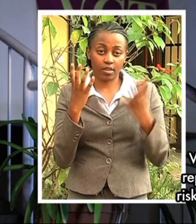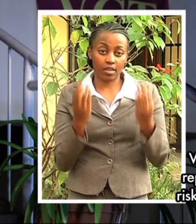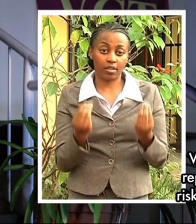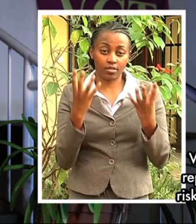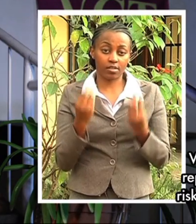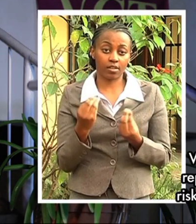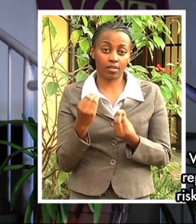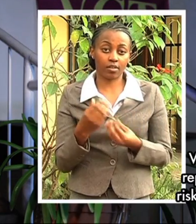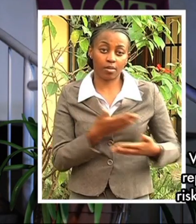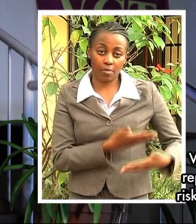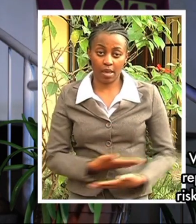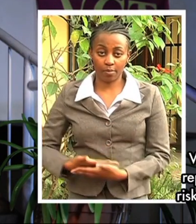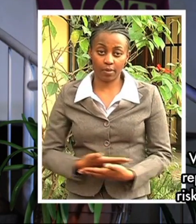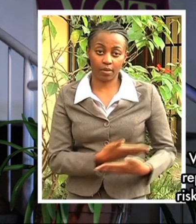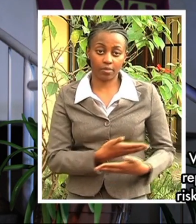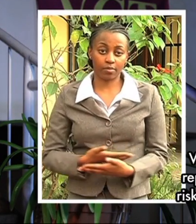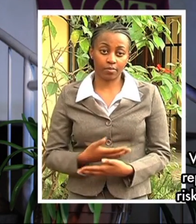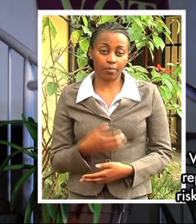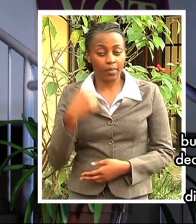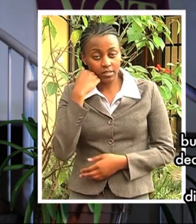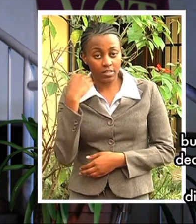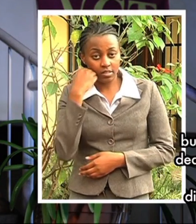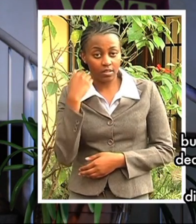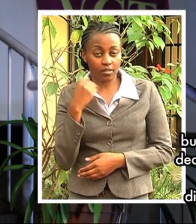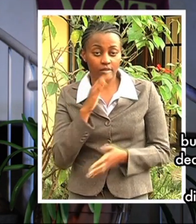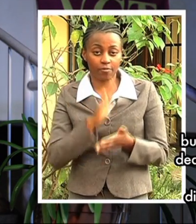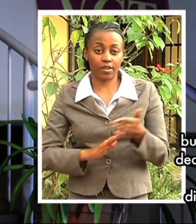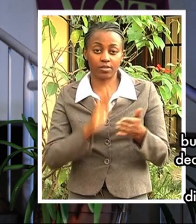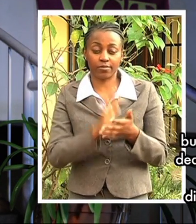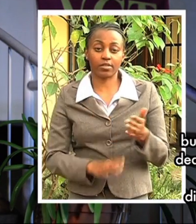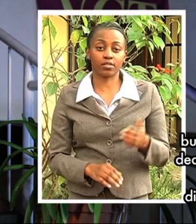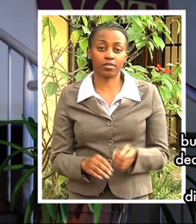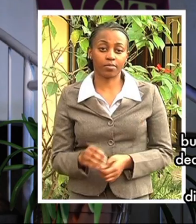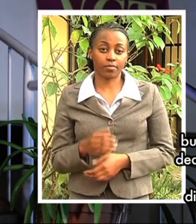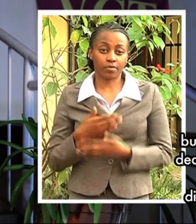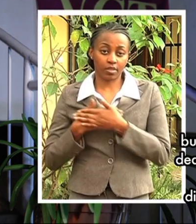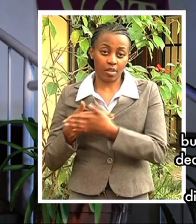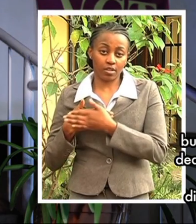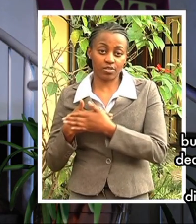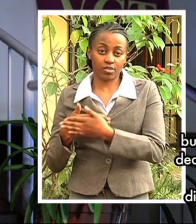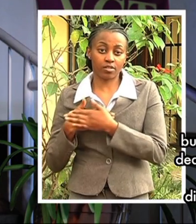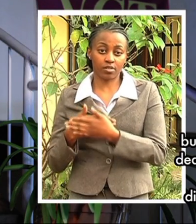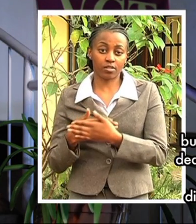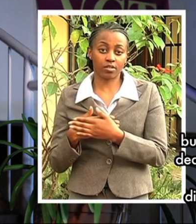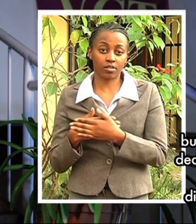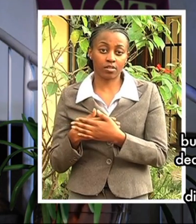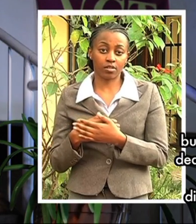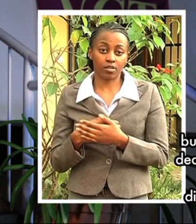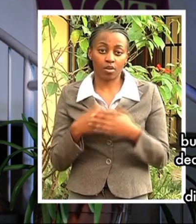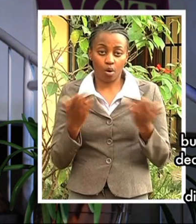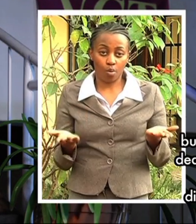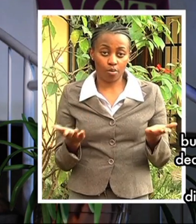it carries no risk of HIV transmitting to the baby, but again, it poses a very high risk of death to the